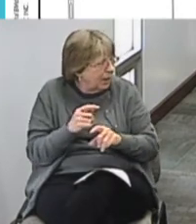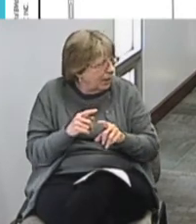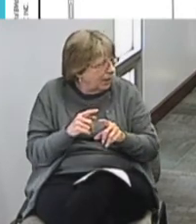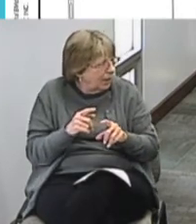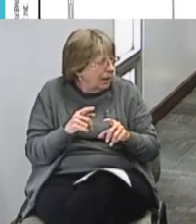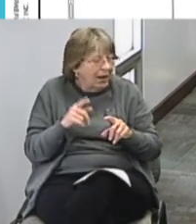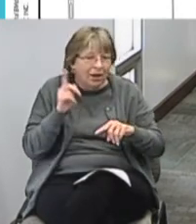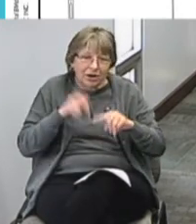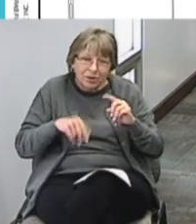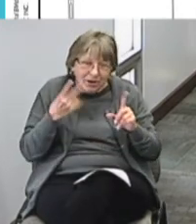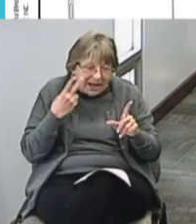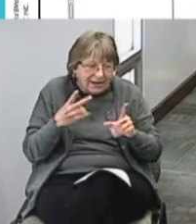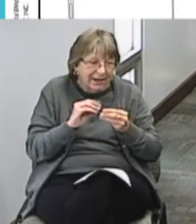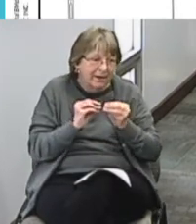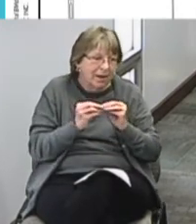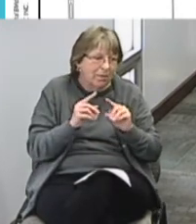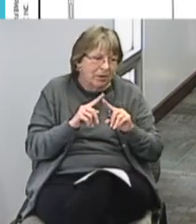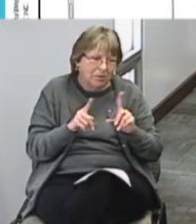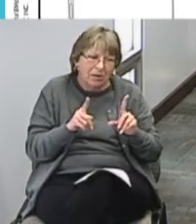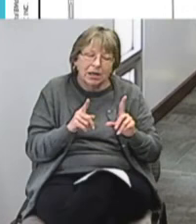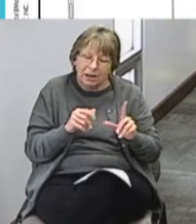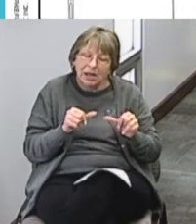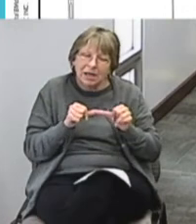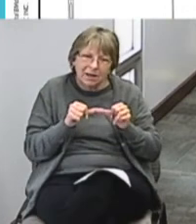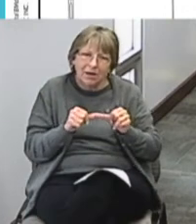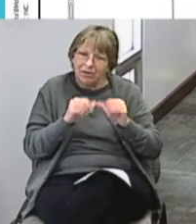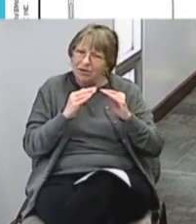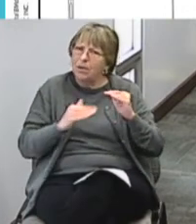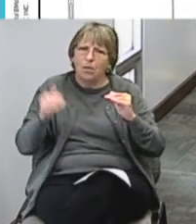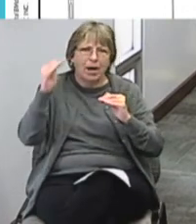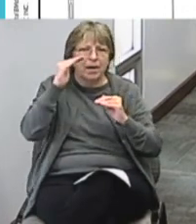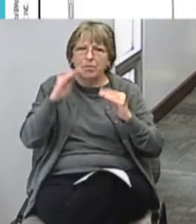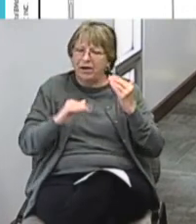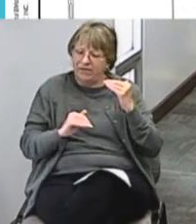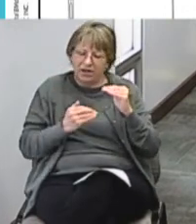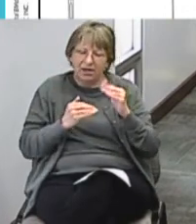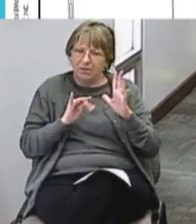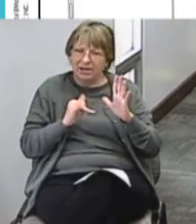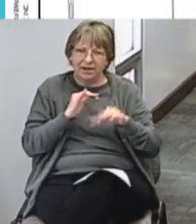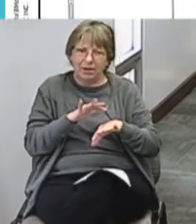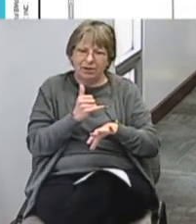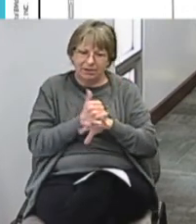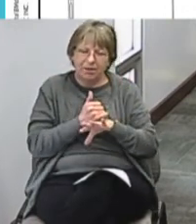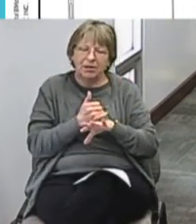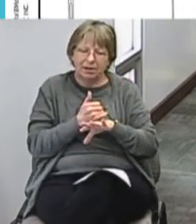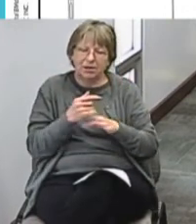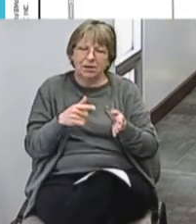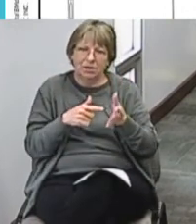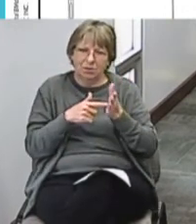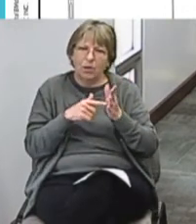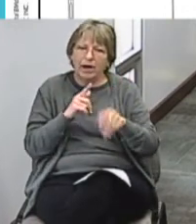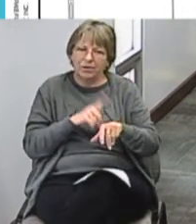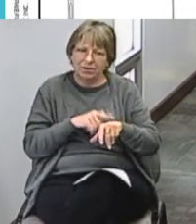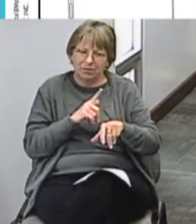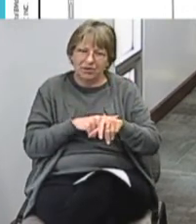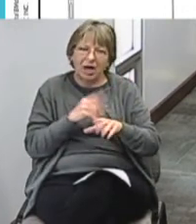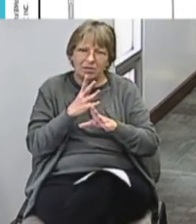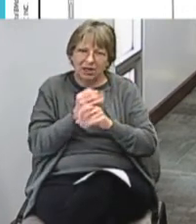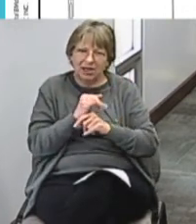can't see the numbers, but there's still some pretty elevated numbers in here that it's going to take a while to clean up.